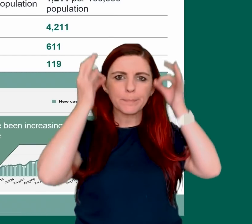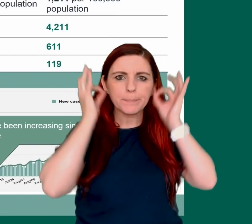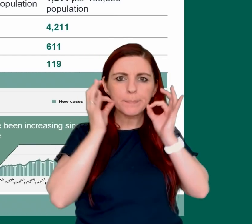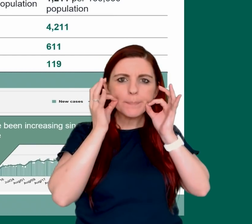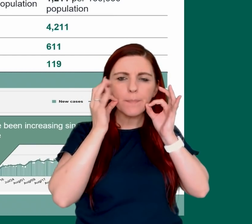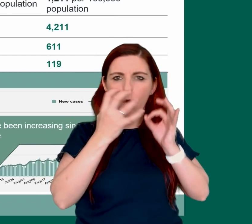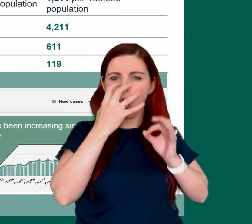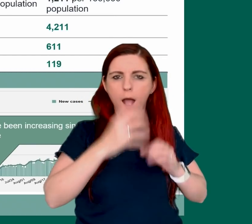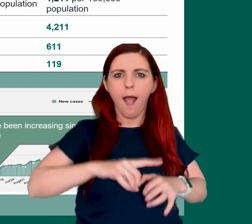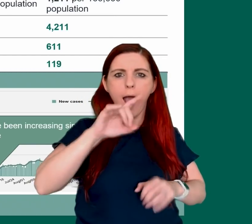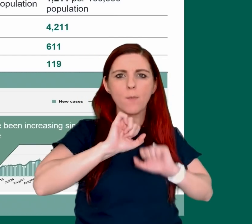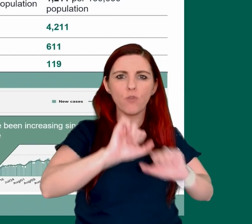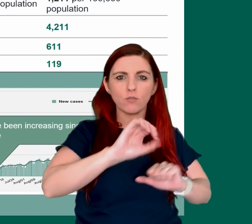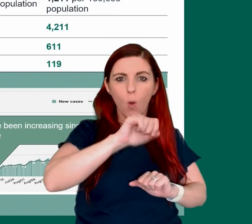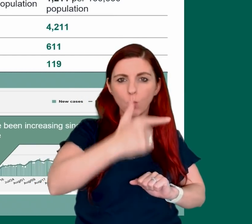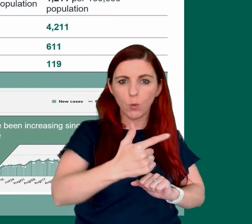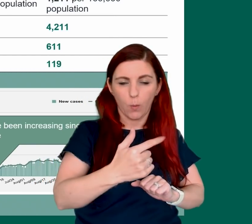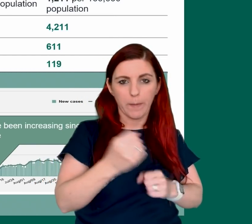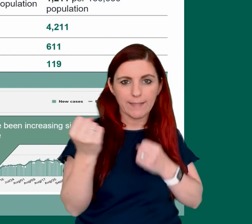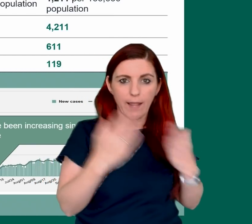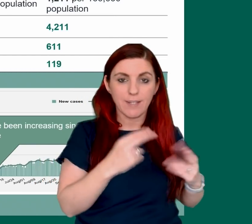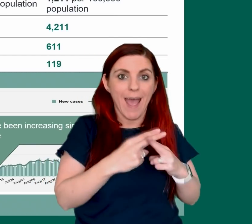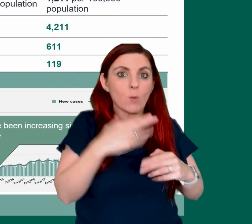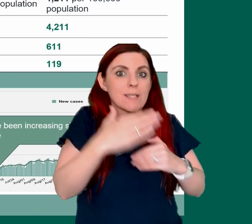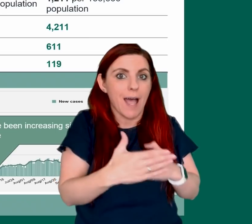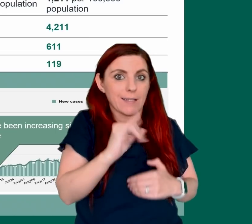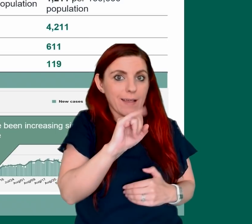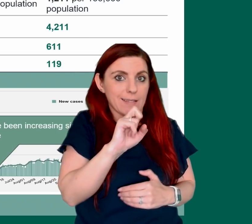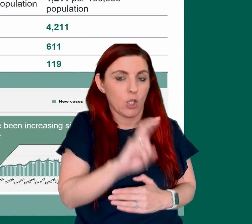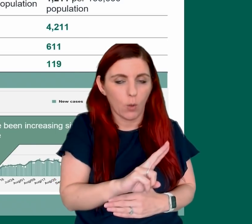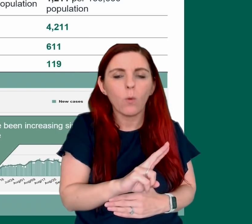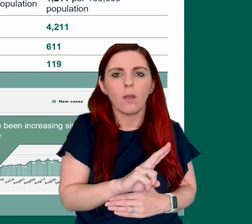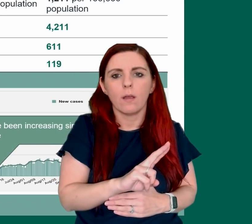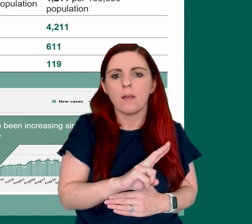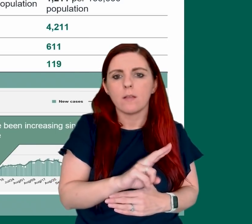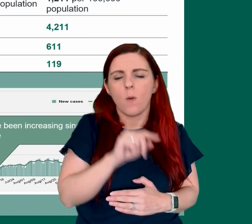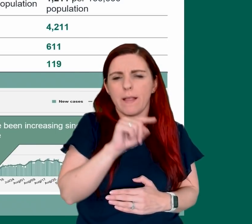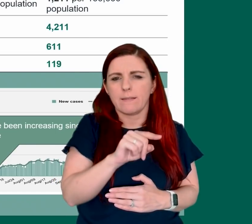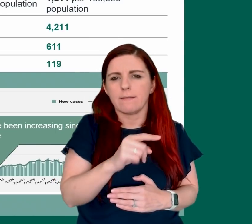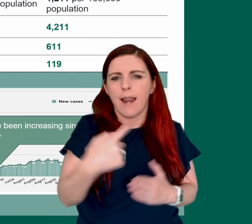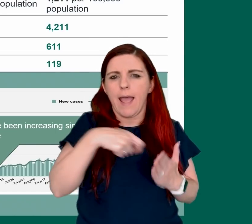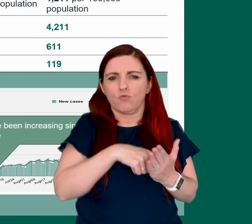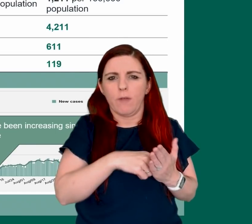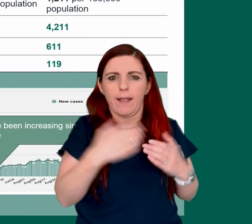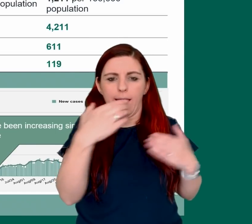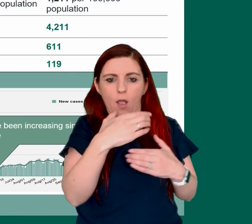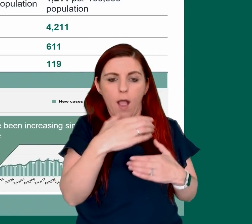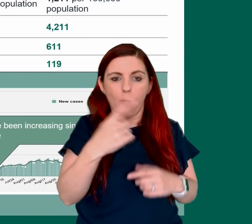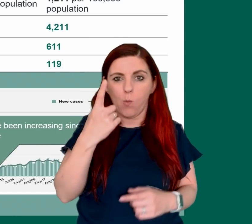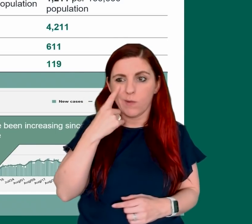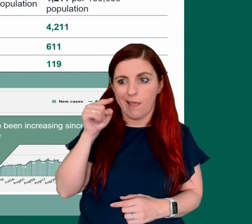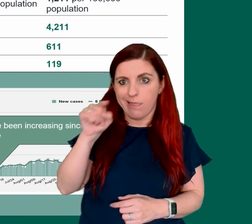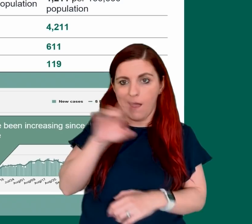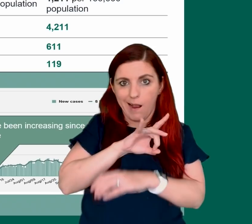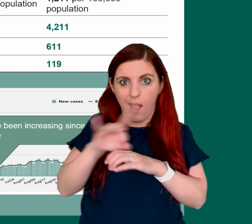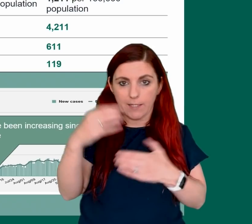high pressurized oxygen being delivered to them, and it's a resource intensive and distressing form of care. And we see now that form of care